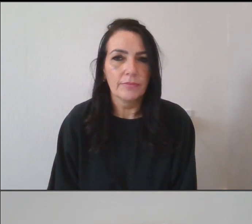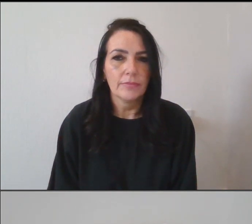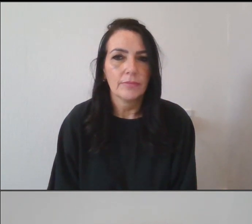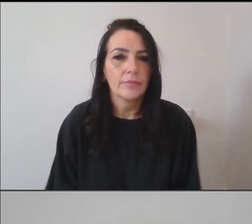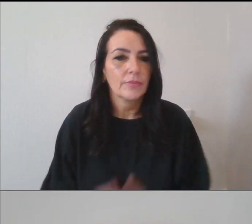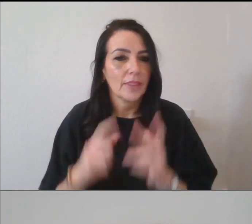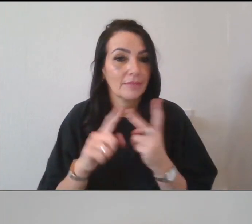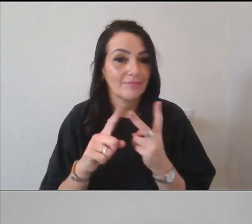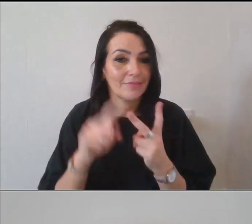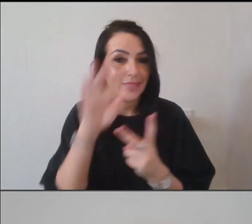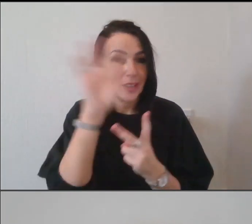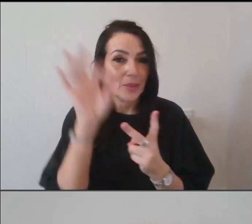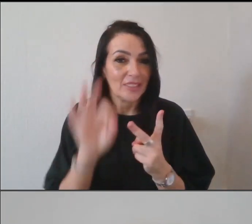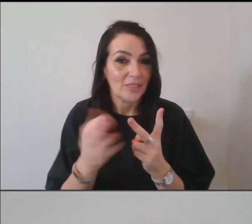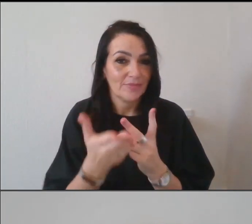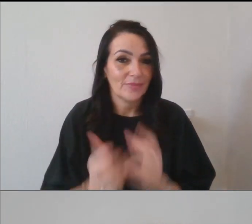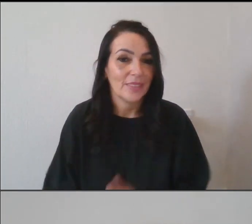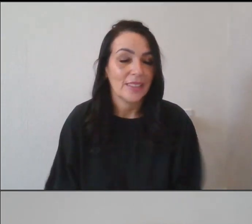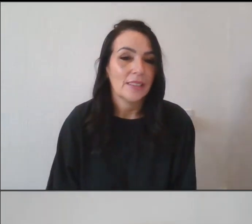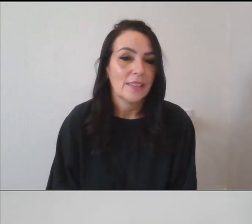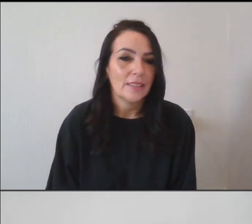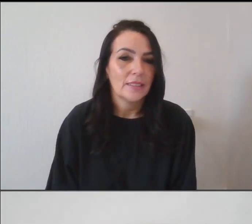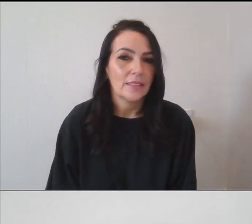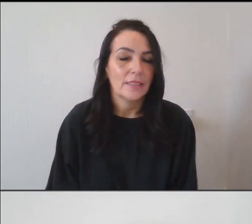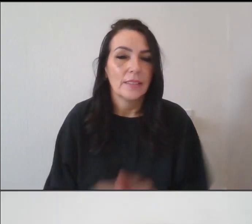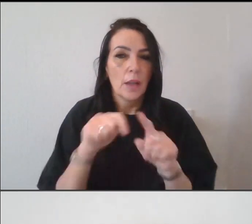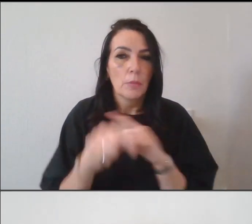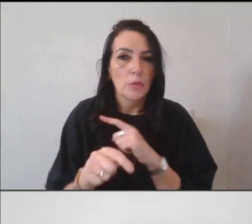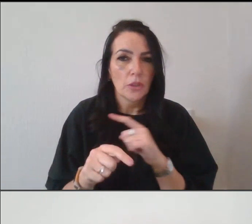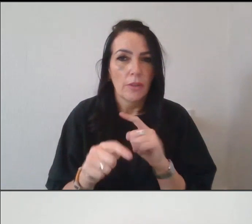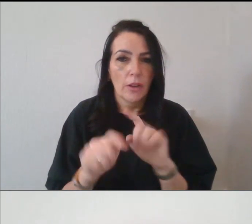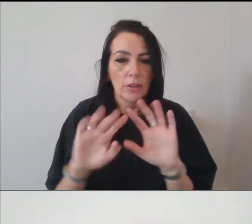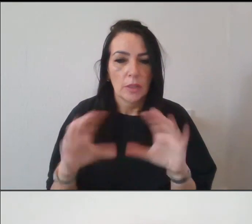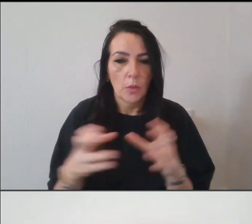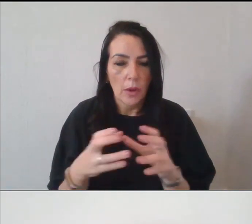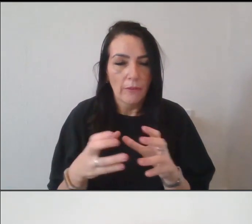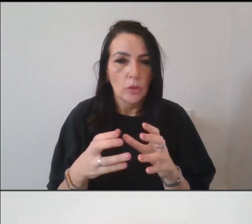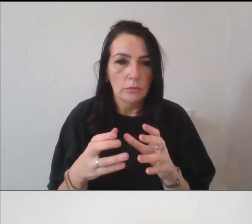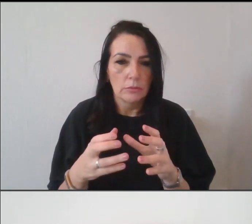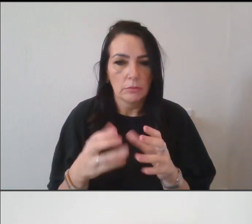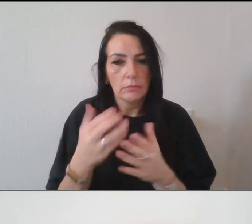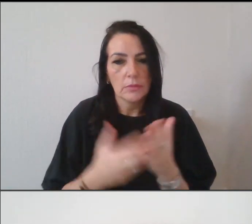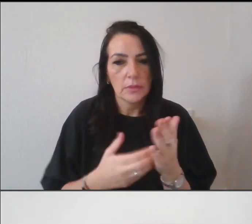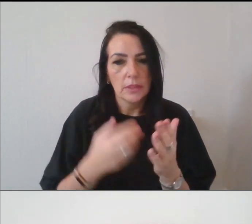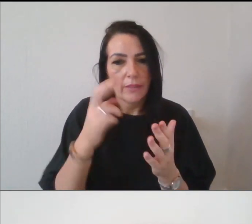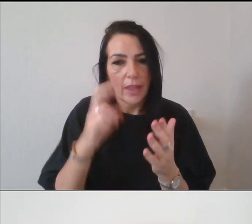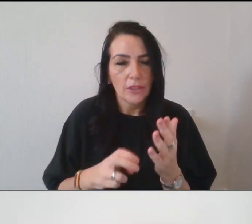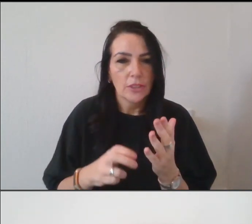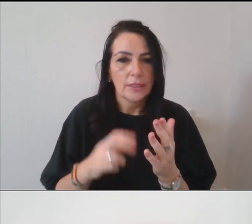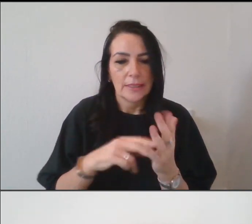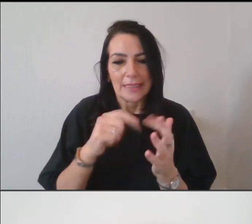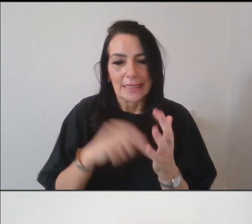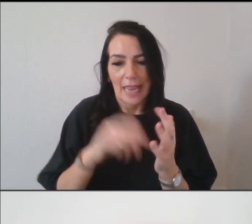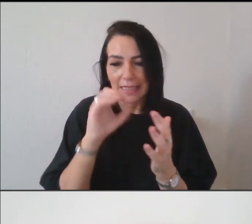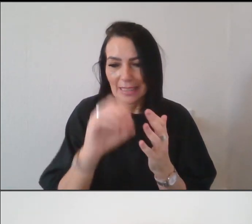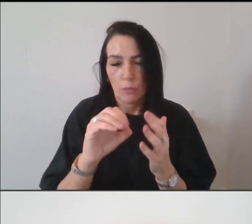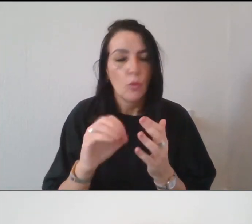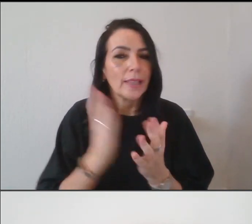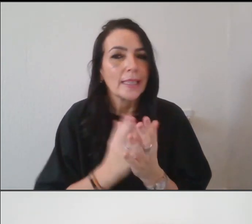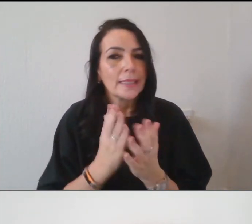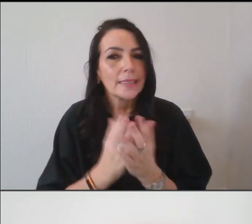suited to answer this one. So most of our small workforce are open to saving energy and net zero aims, but how